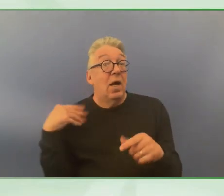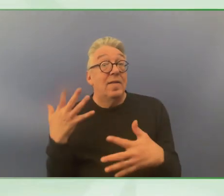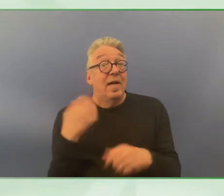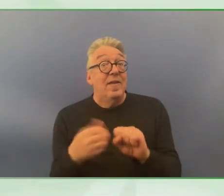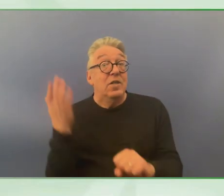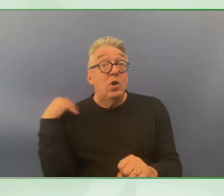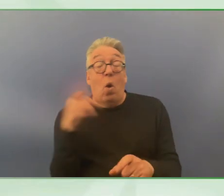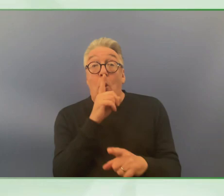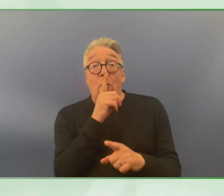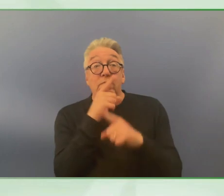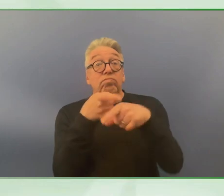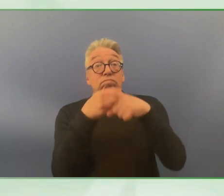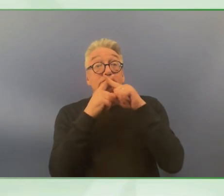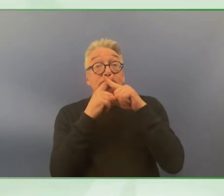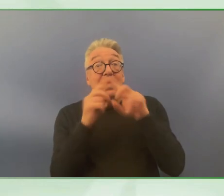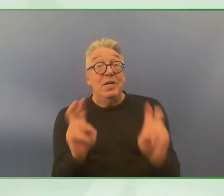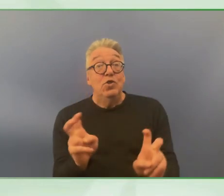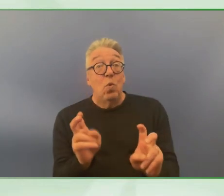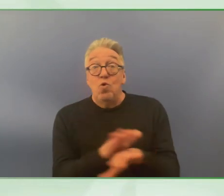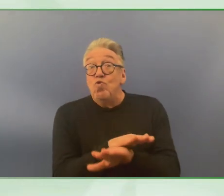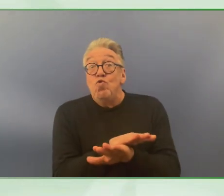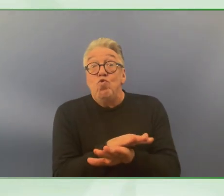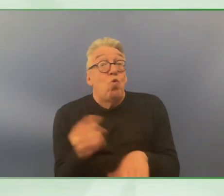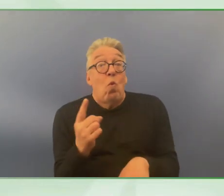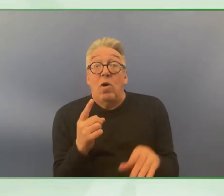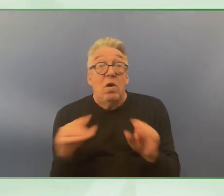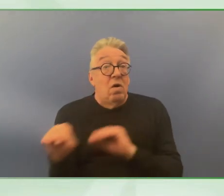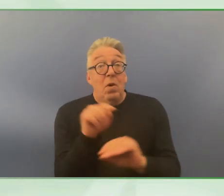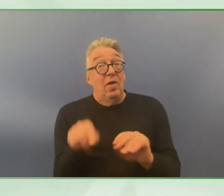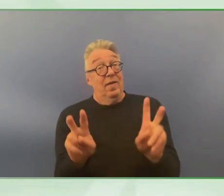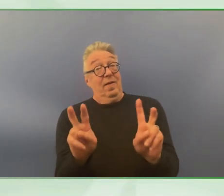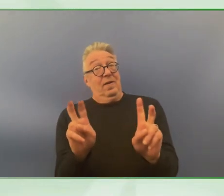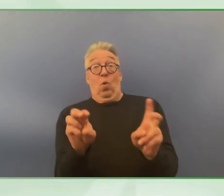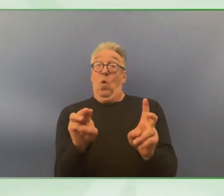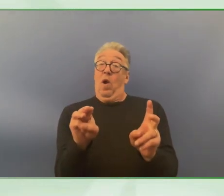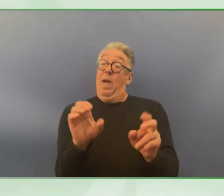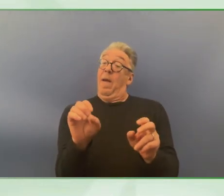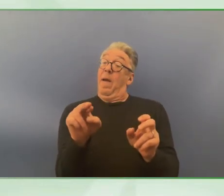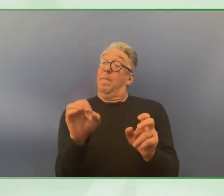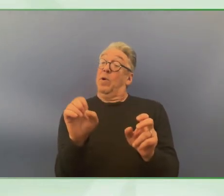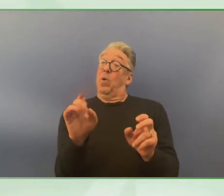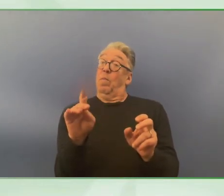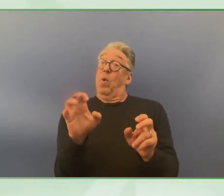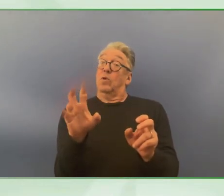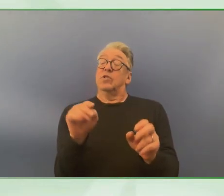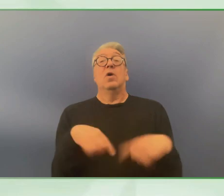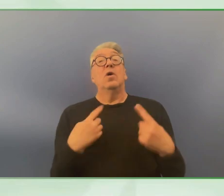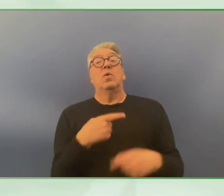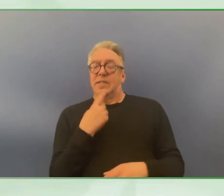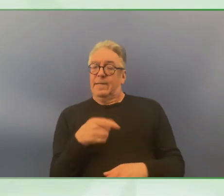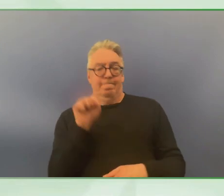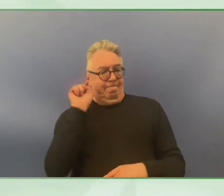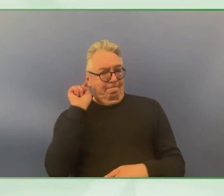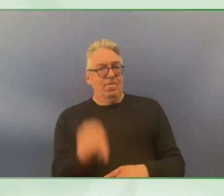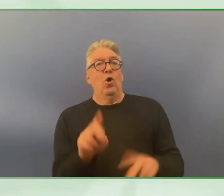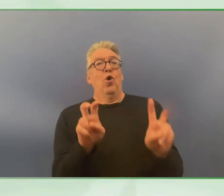a taboo subject. And what we've really done is that we've embraced that. We've embraced it, you know, for our